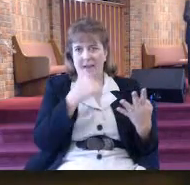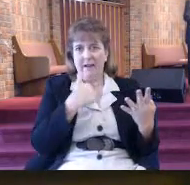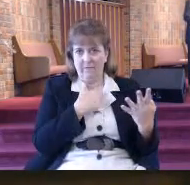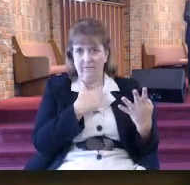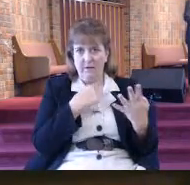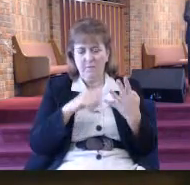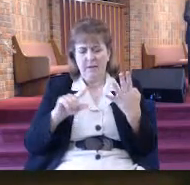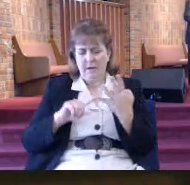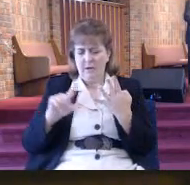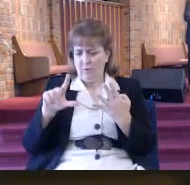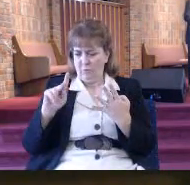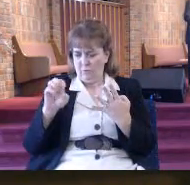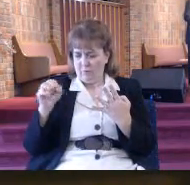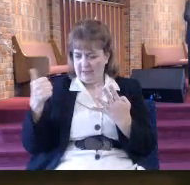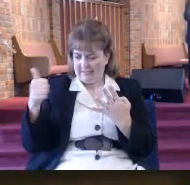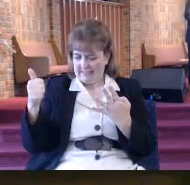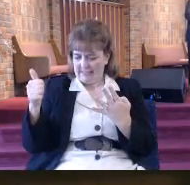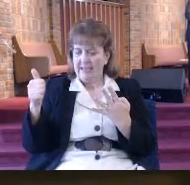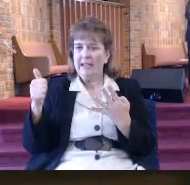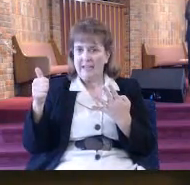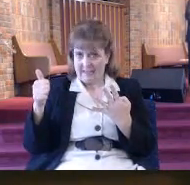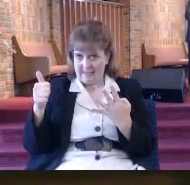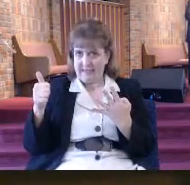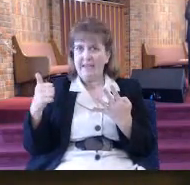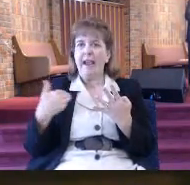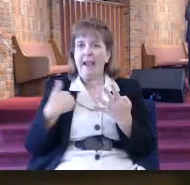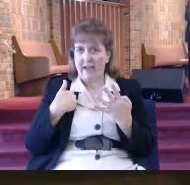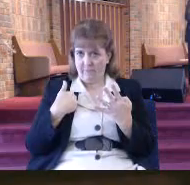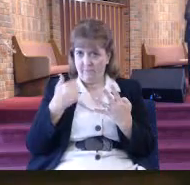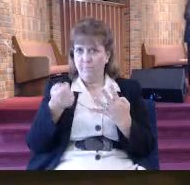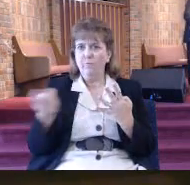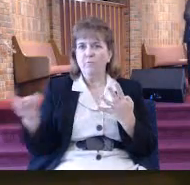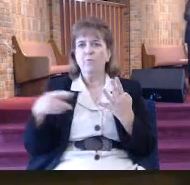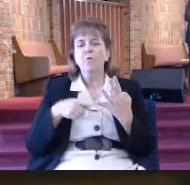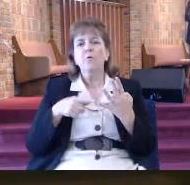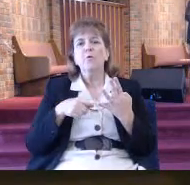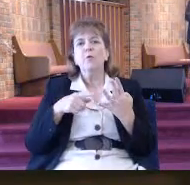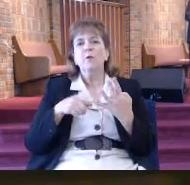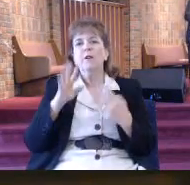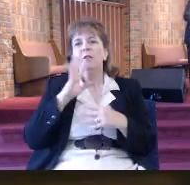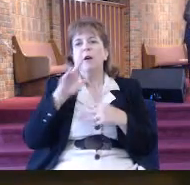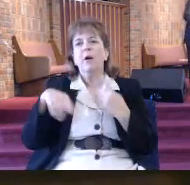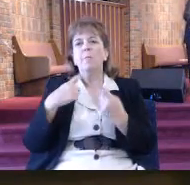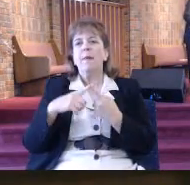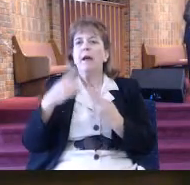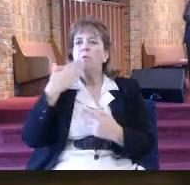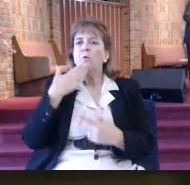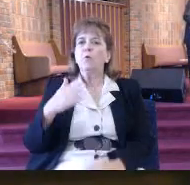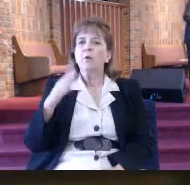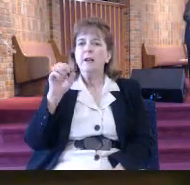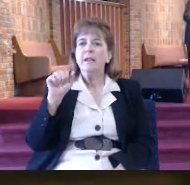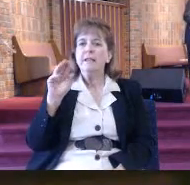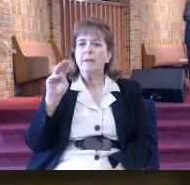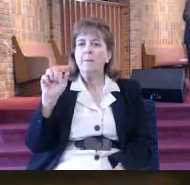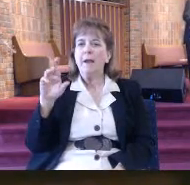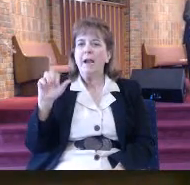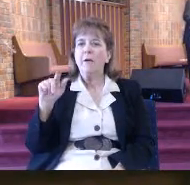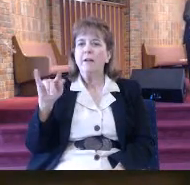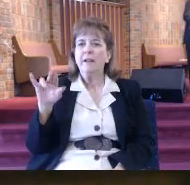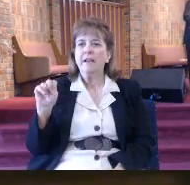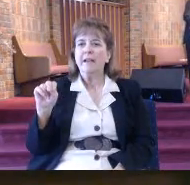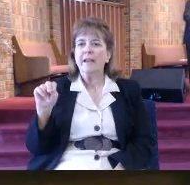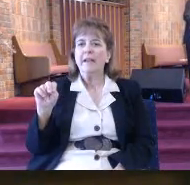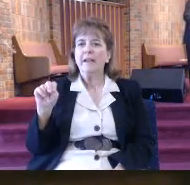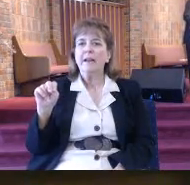Certainly Luke chapter 10 would be one of those, with the discussion of the Good Samaritan. And in a few weeks we'll be talking about